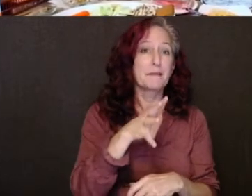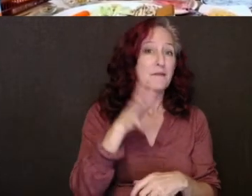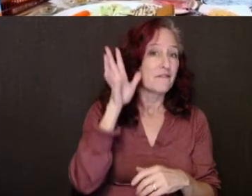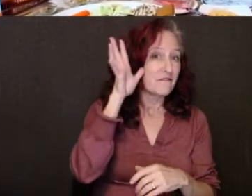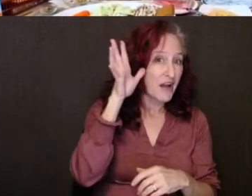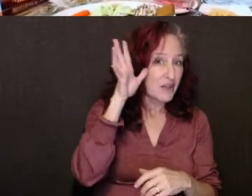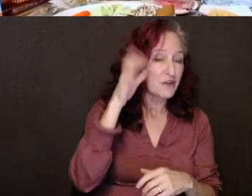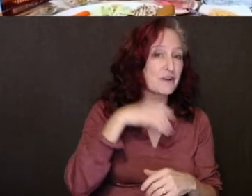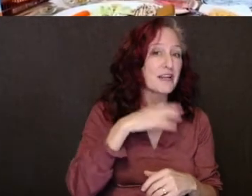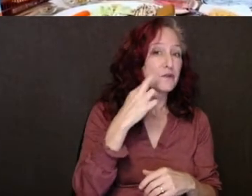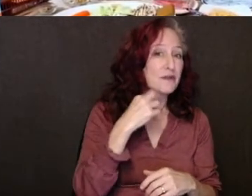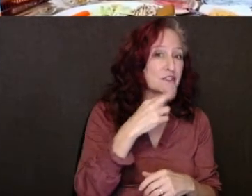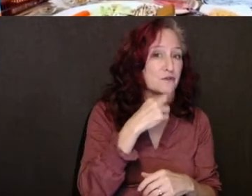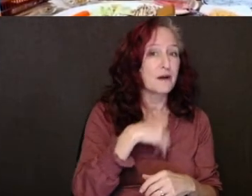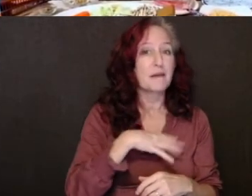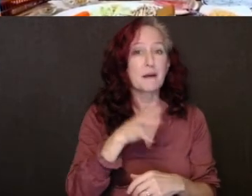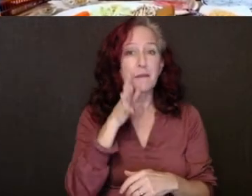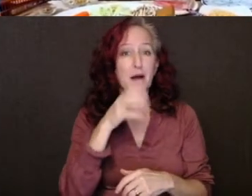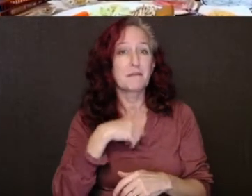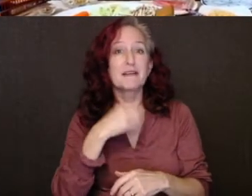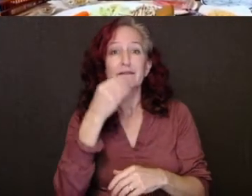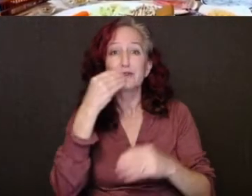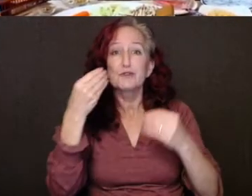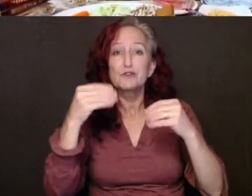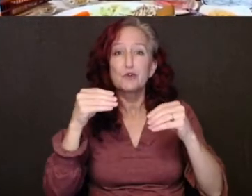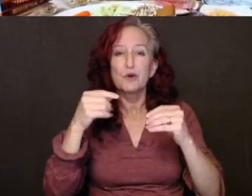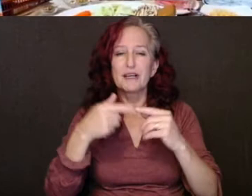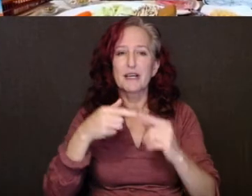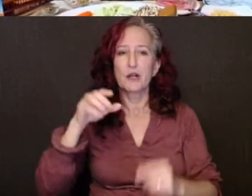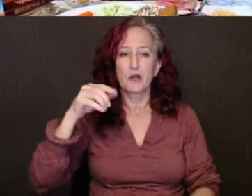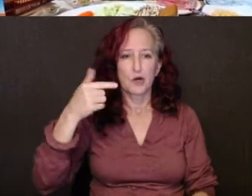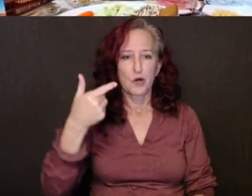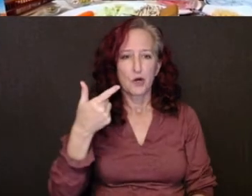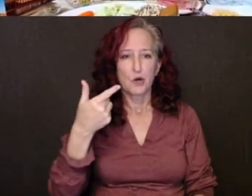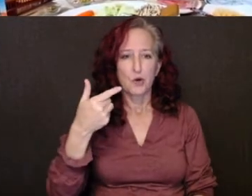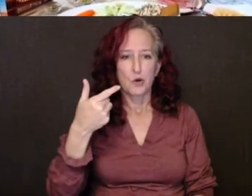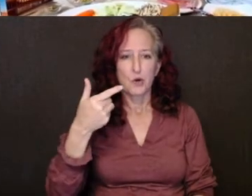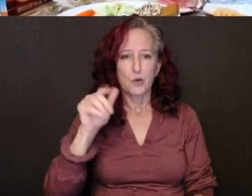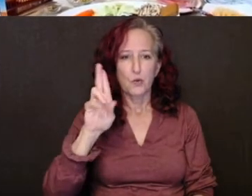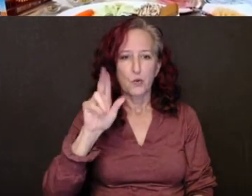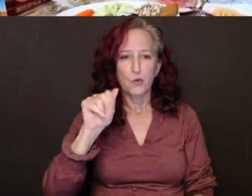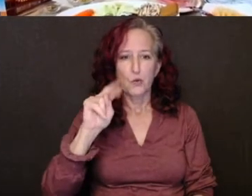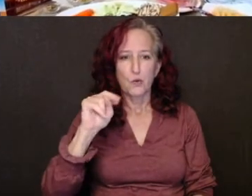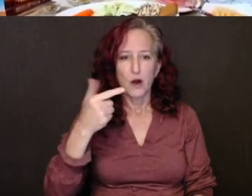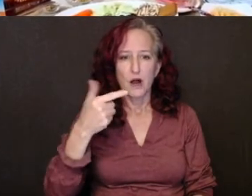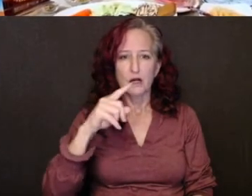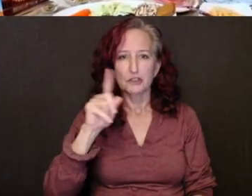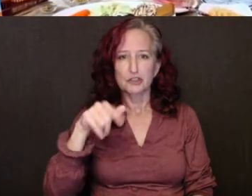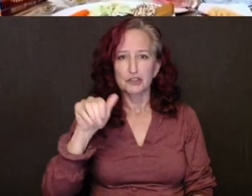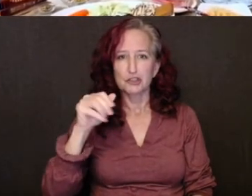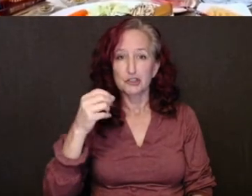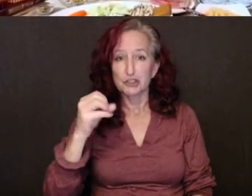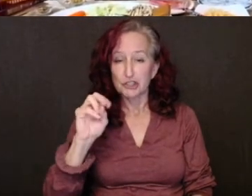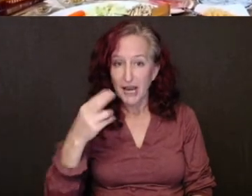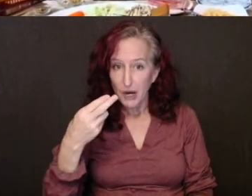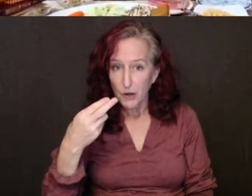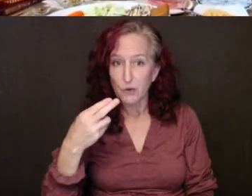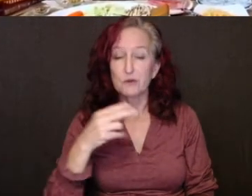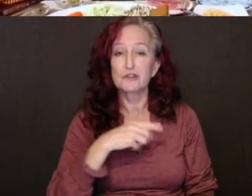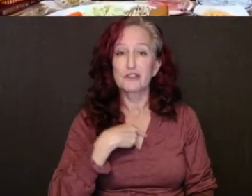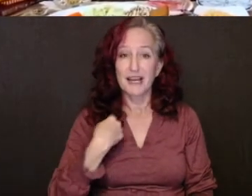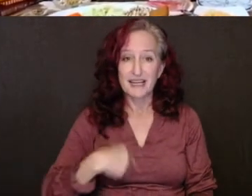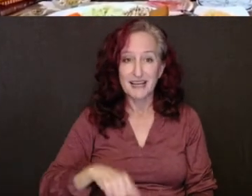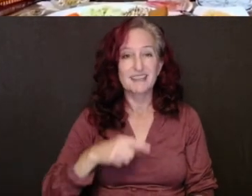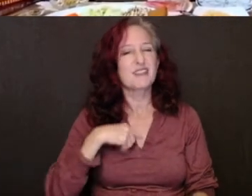would really like to know very quickly, when did you first show an interest in cooking, Chef? Well, I was born into